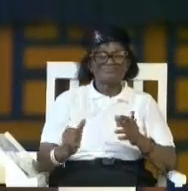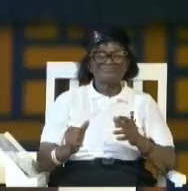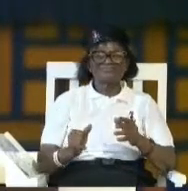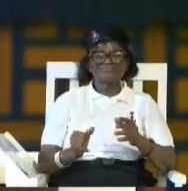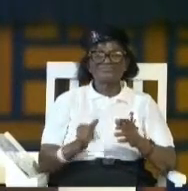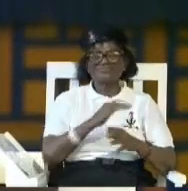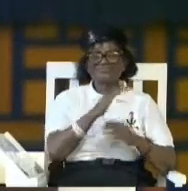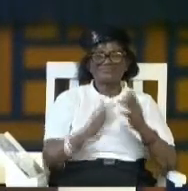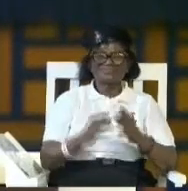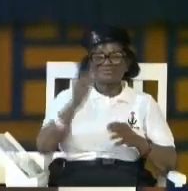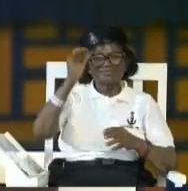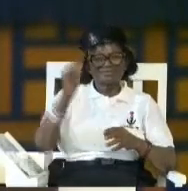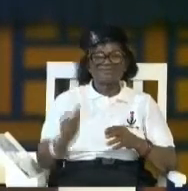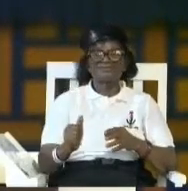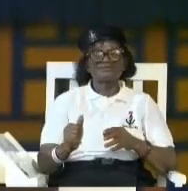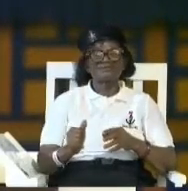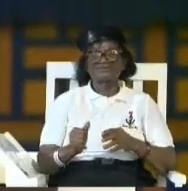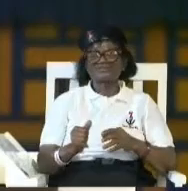absolutely,